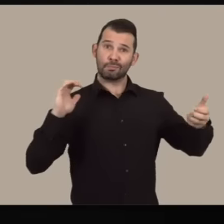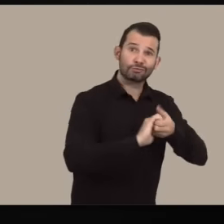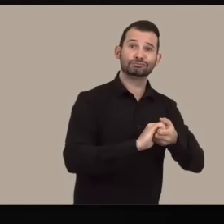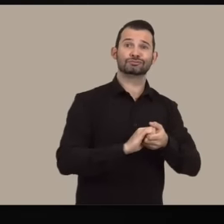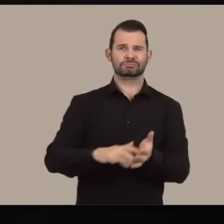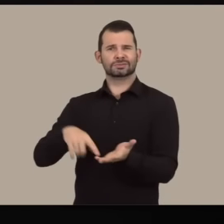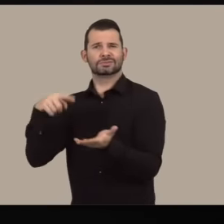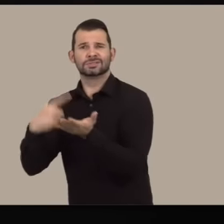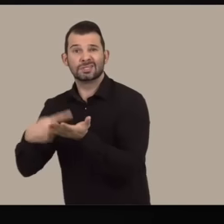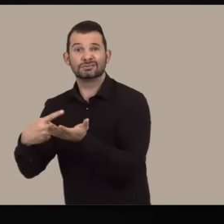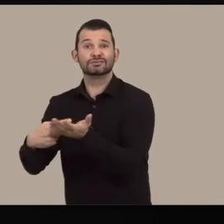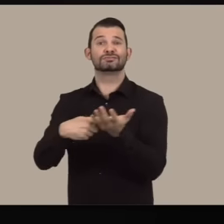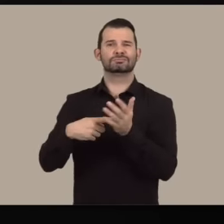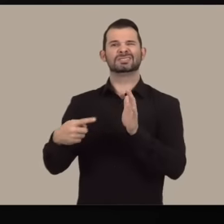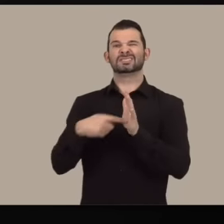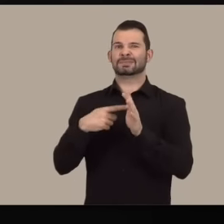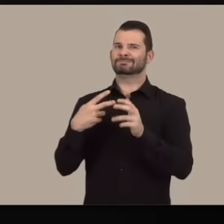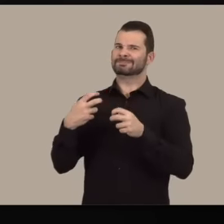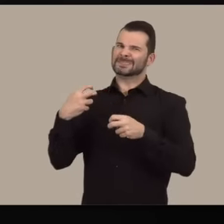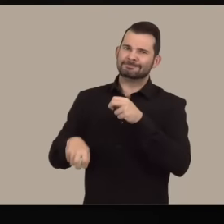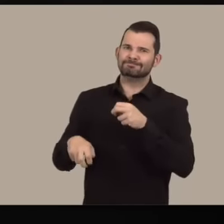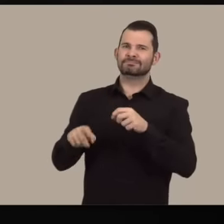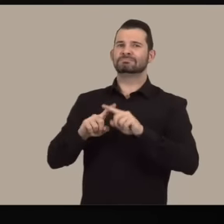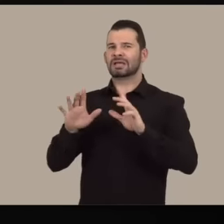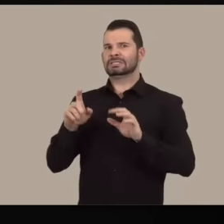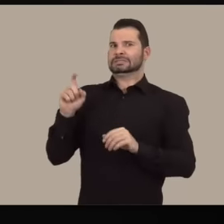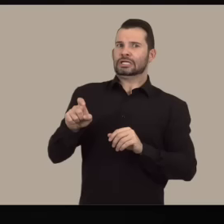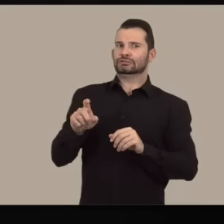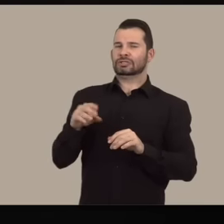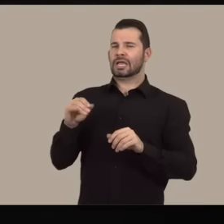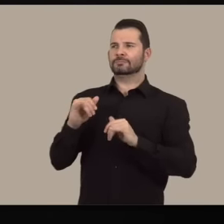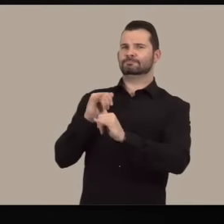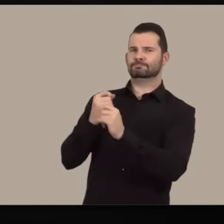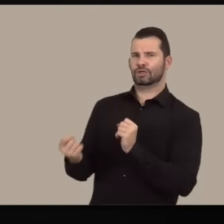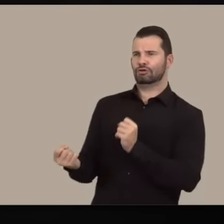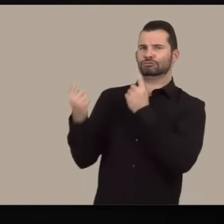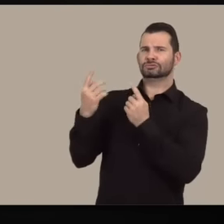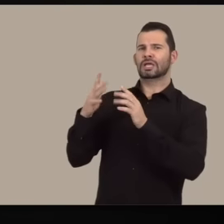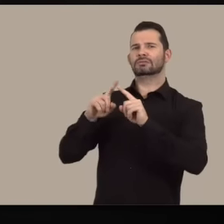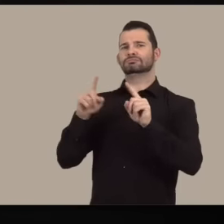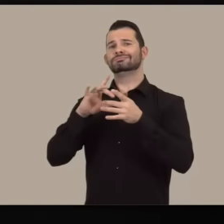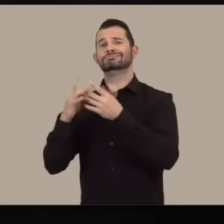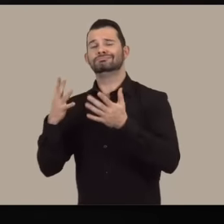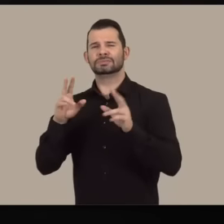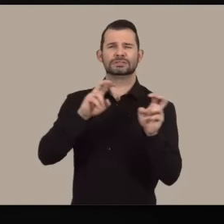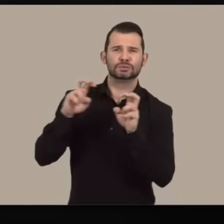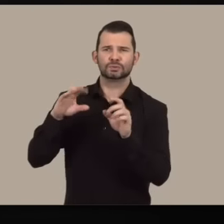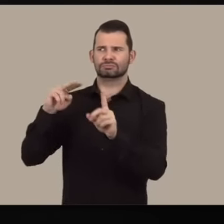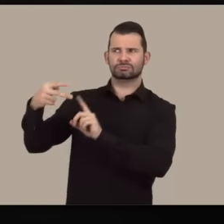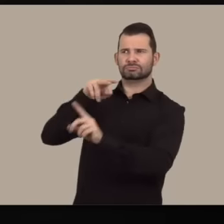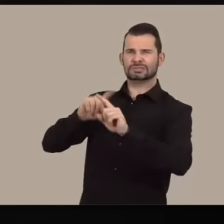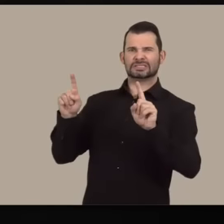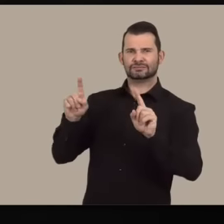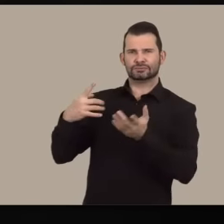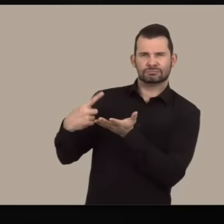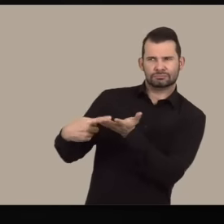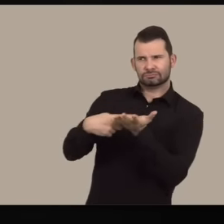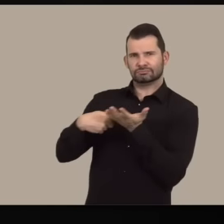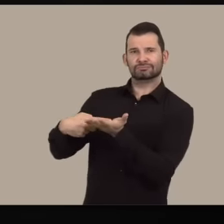collaborations, partnerships, discussions, sometimes difficult but necessary, and mutual understanding of issues